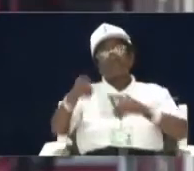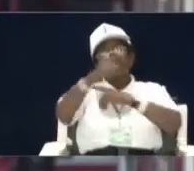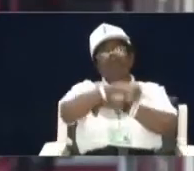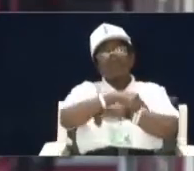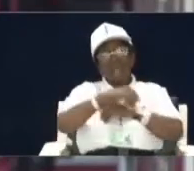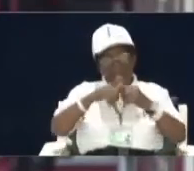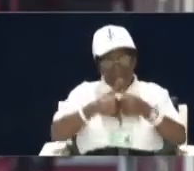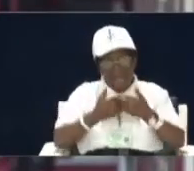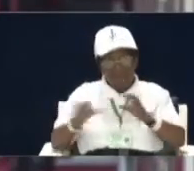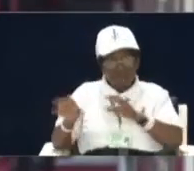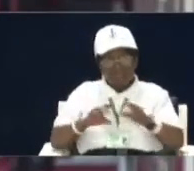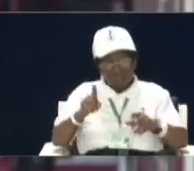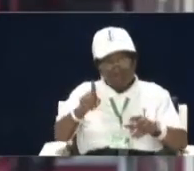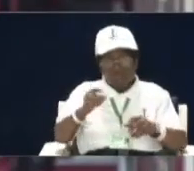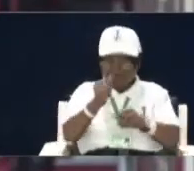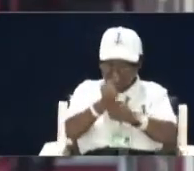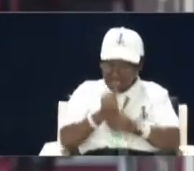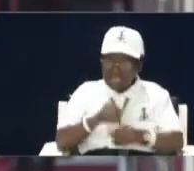into that list?